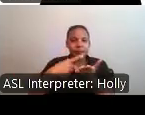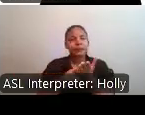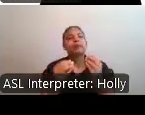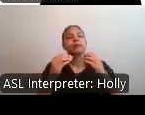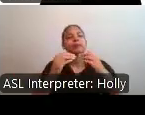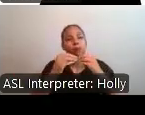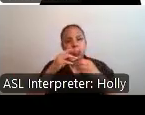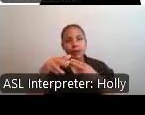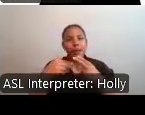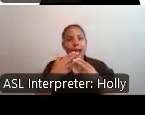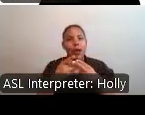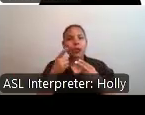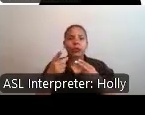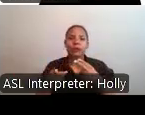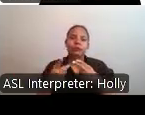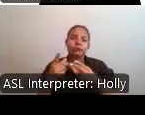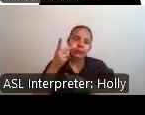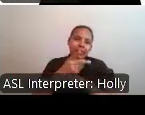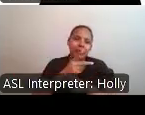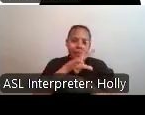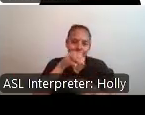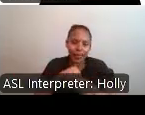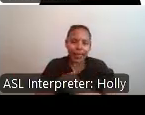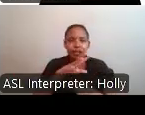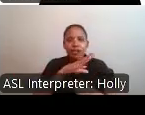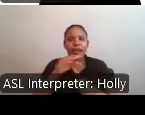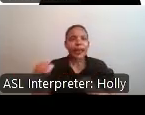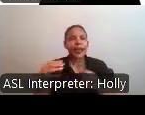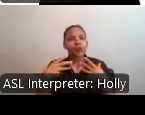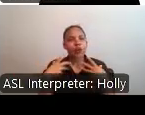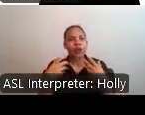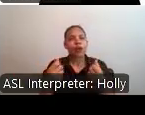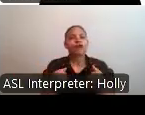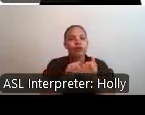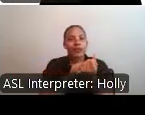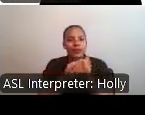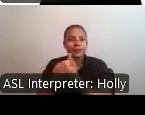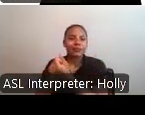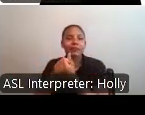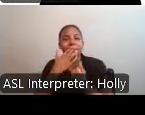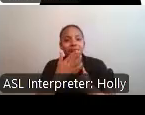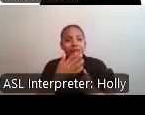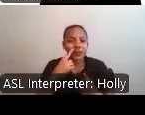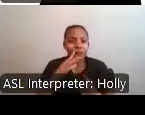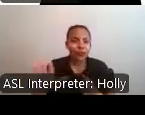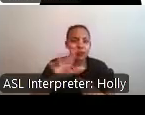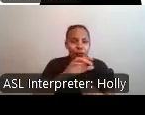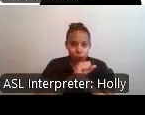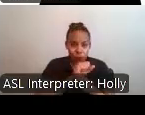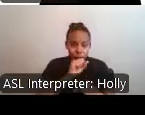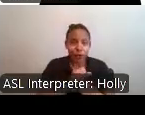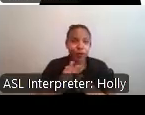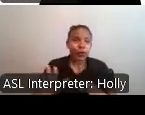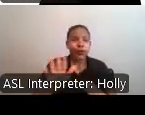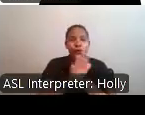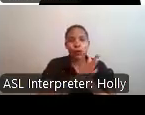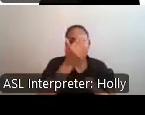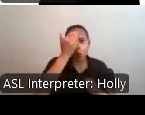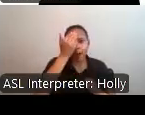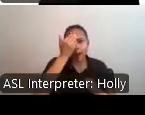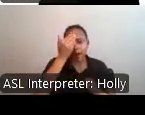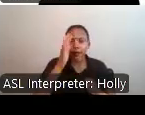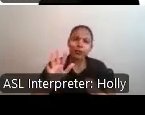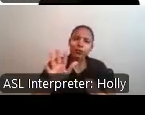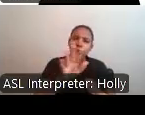and recovery. Thank you for your role in this work. Your awareness, consistency, and commitment